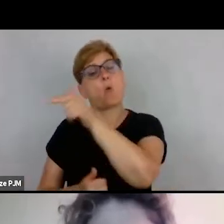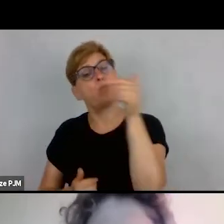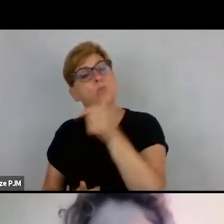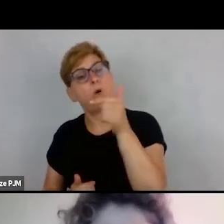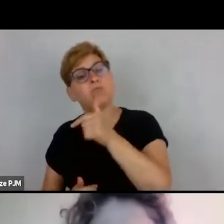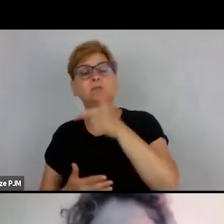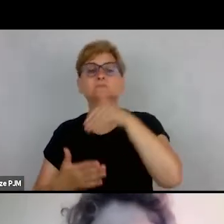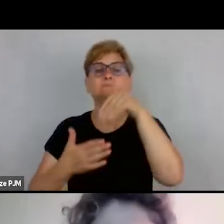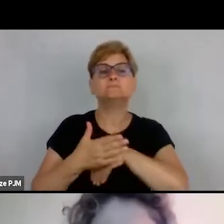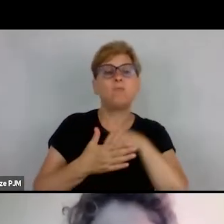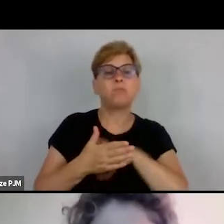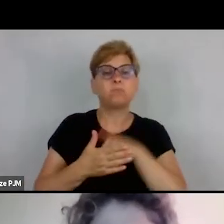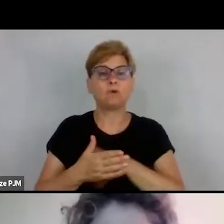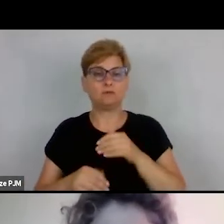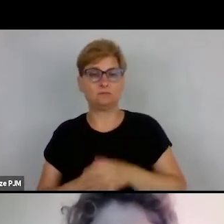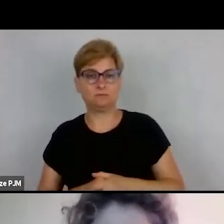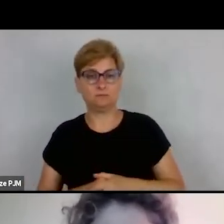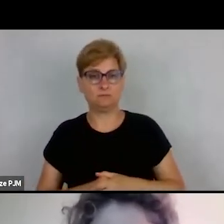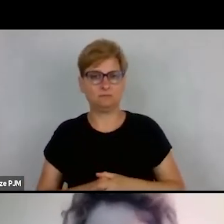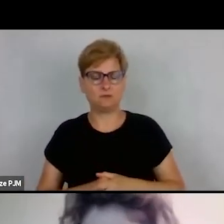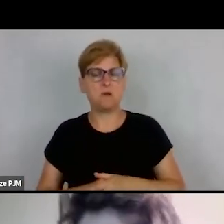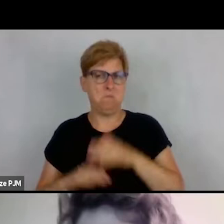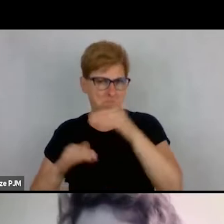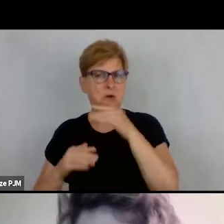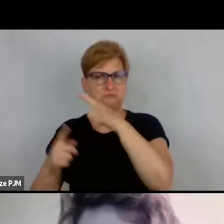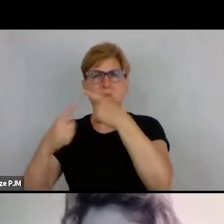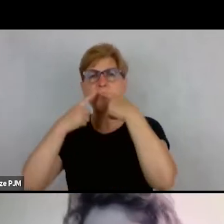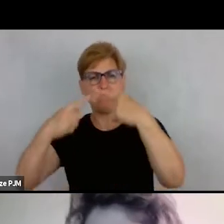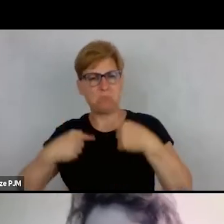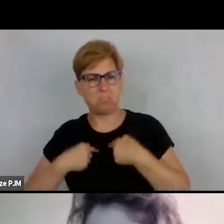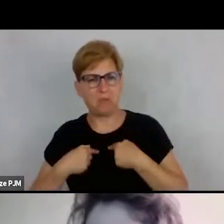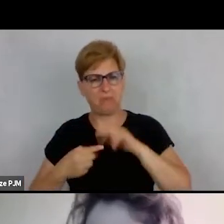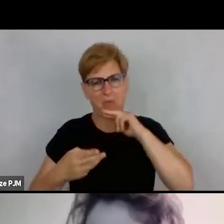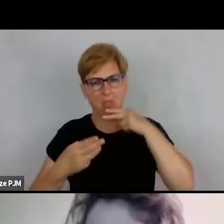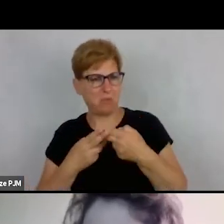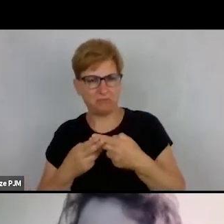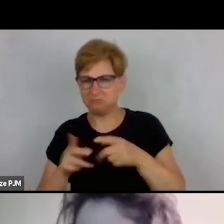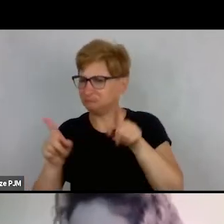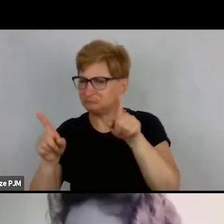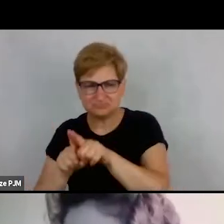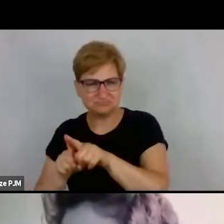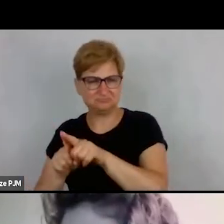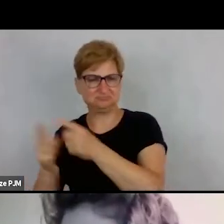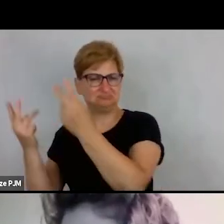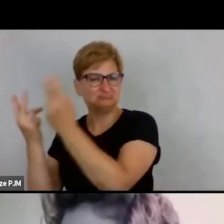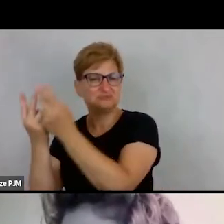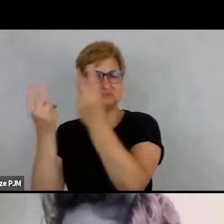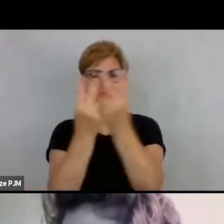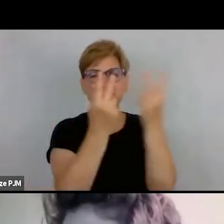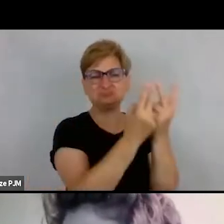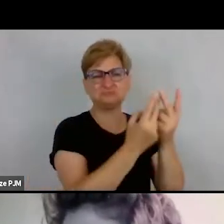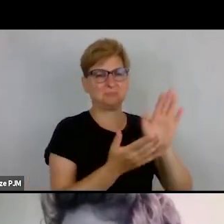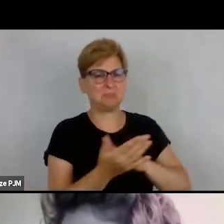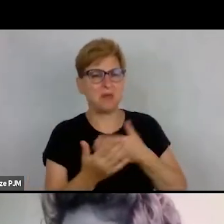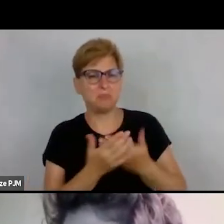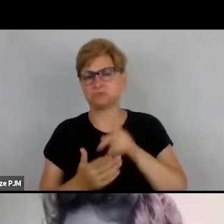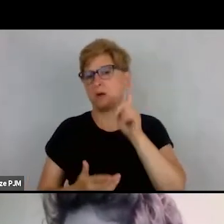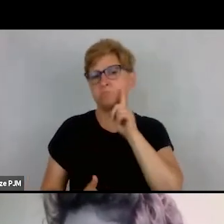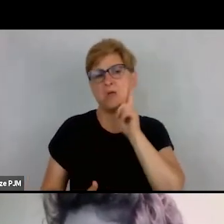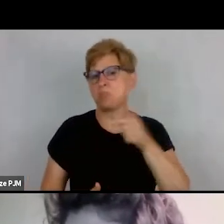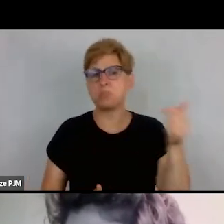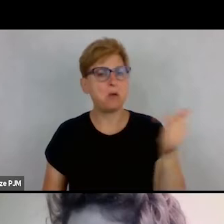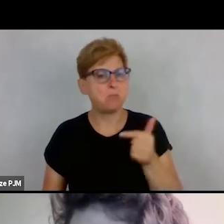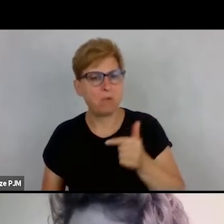having stunted relationships, about drinking too much, about not learning to